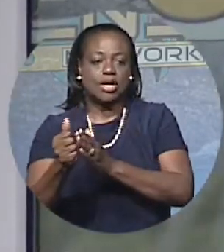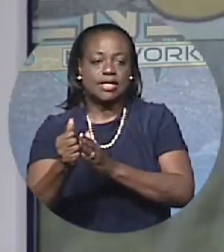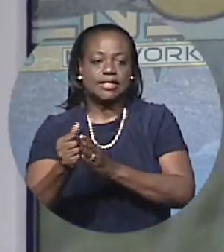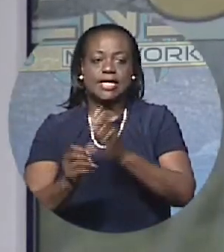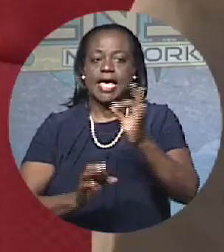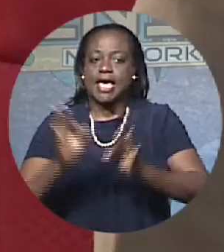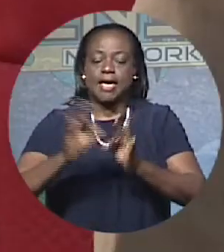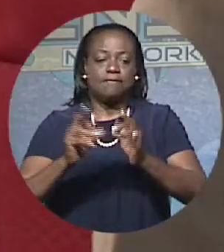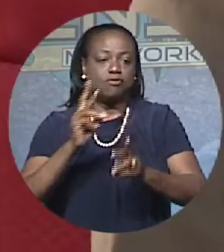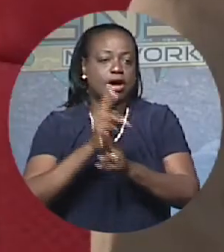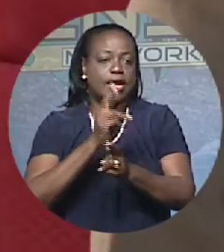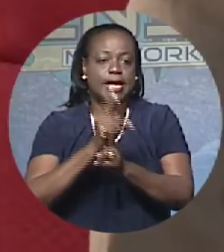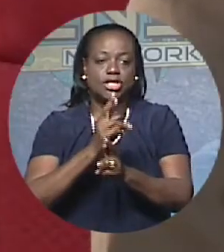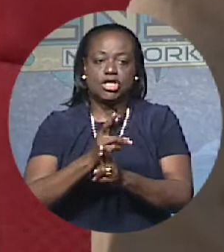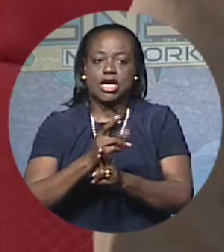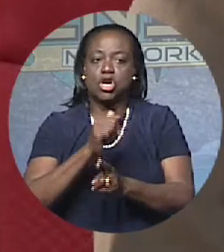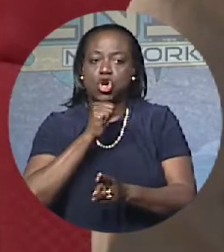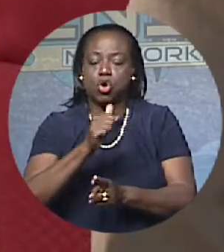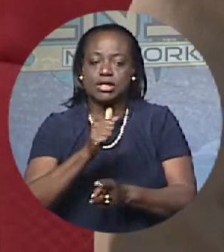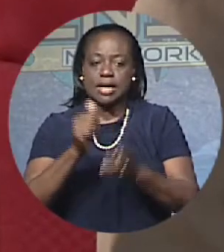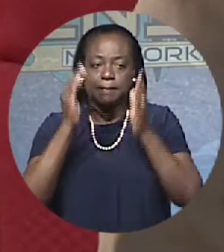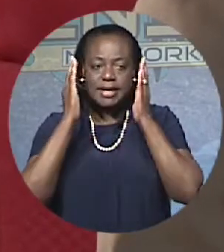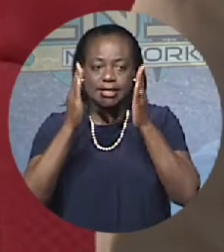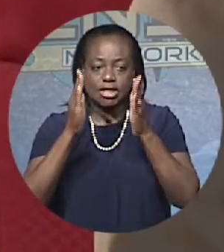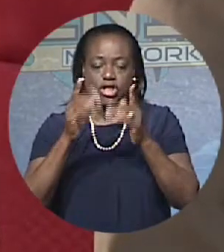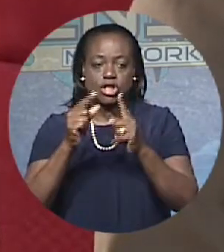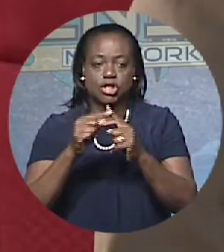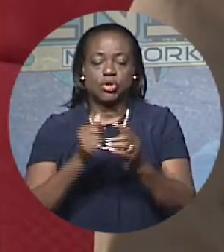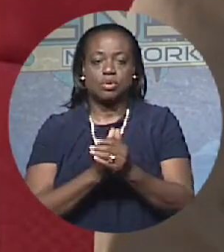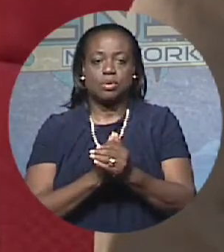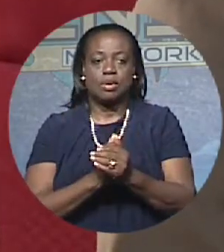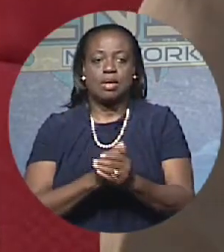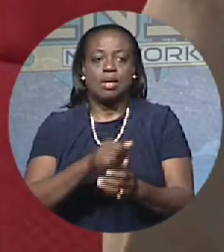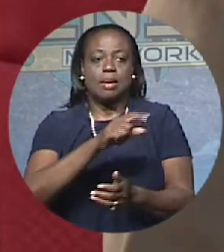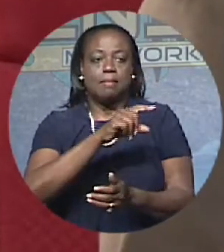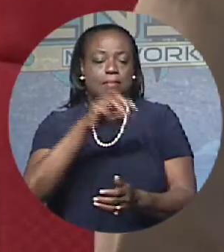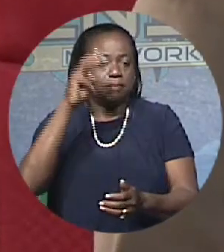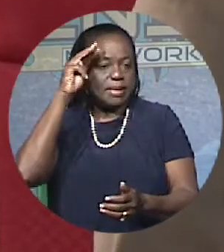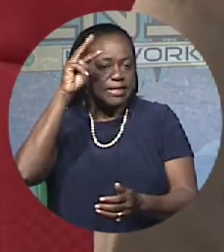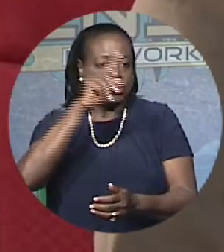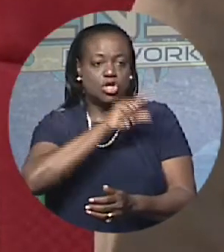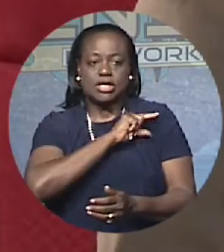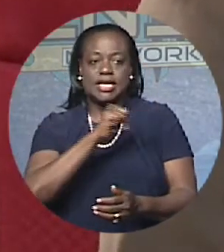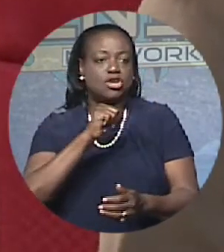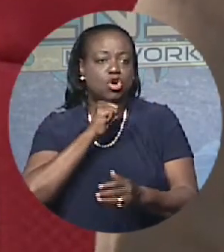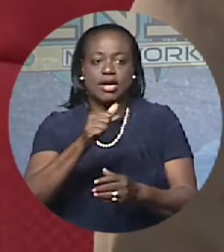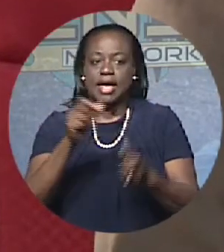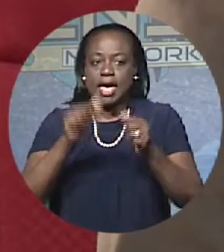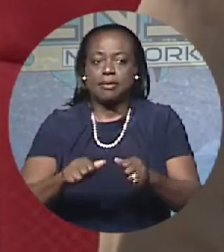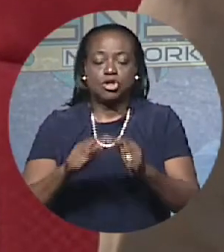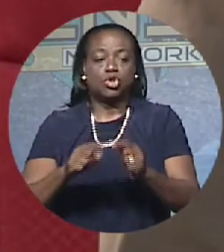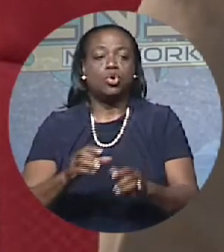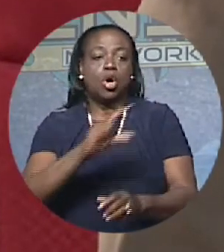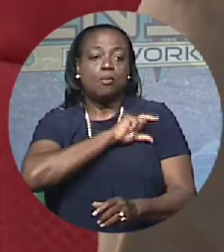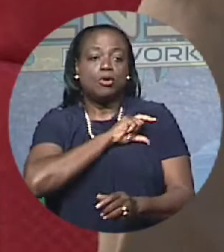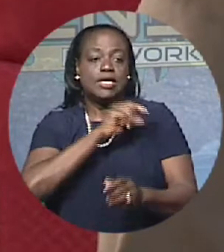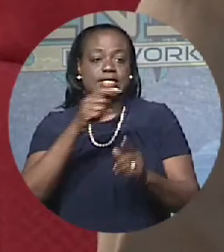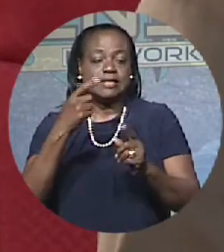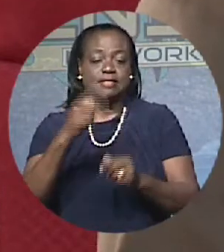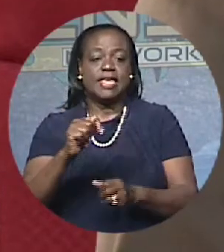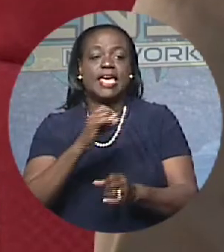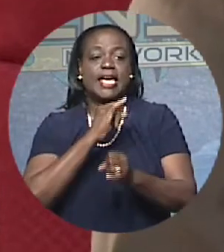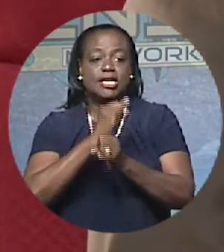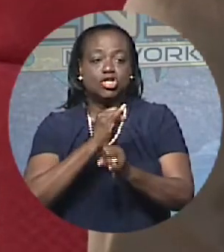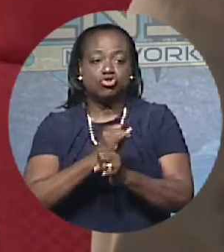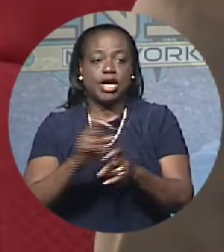adhered to. Minister Nottage admitted that they have not been able to police this industry as it should. The matter is, as you know, there are a